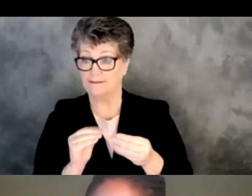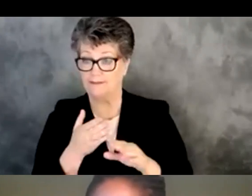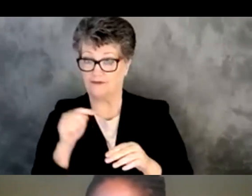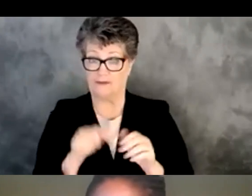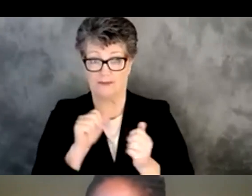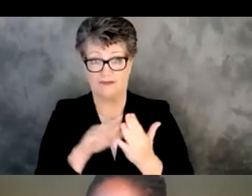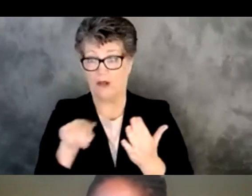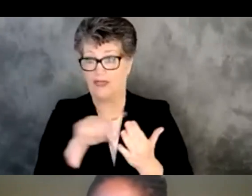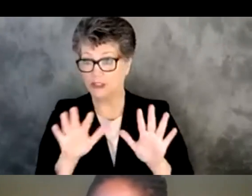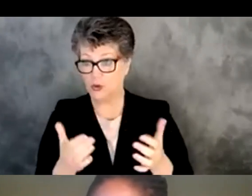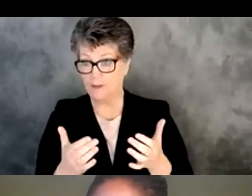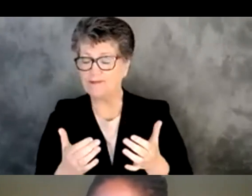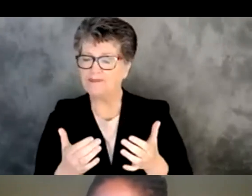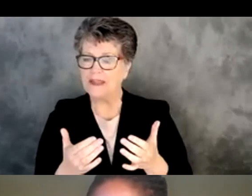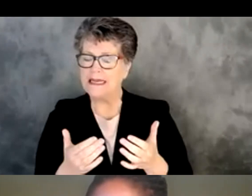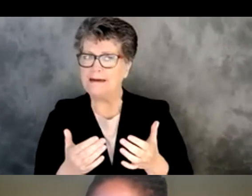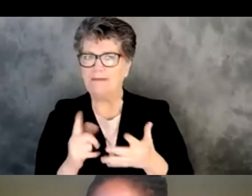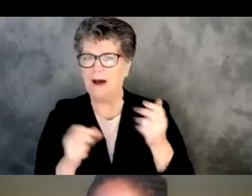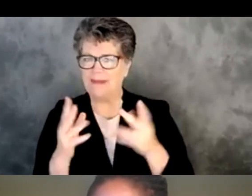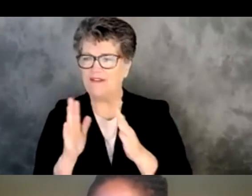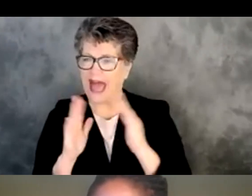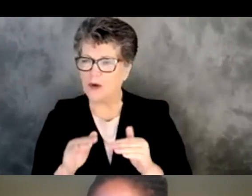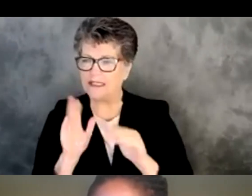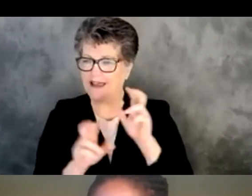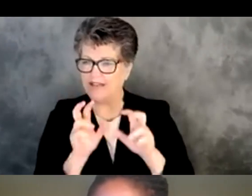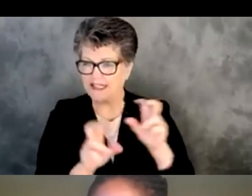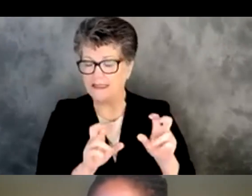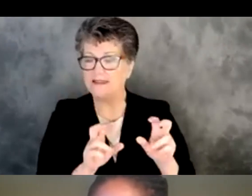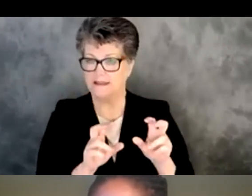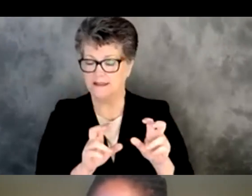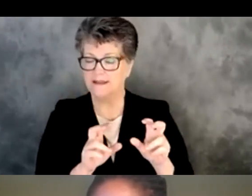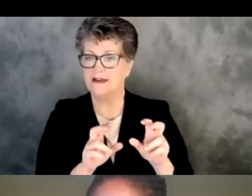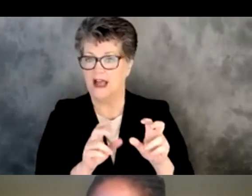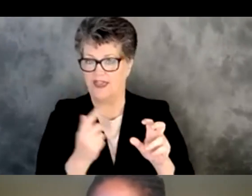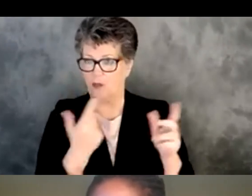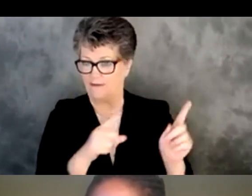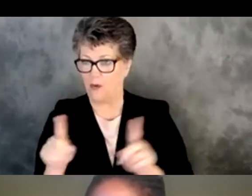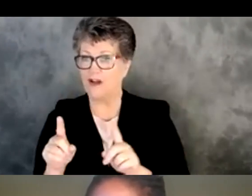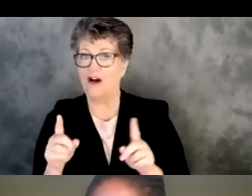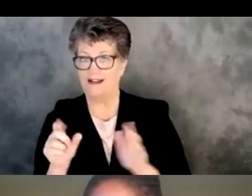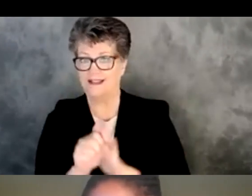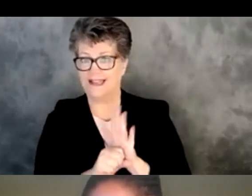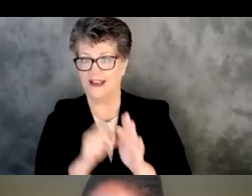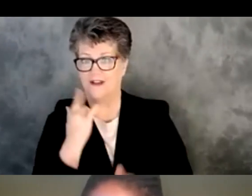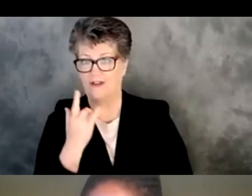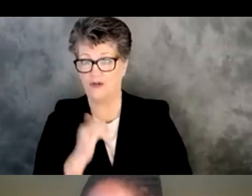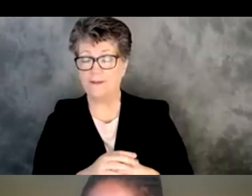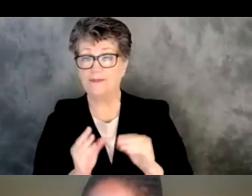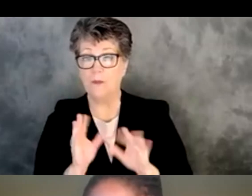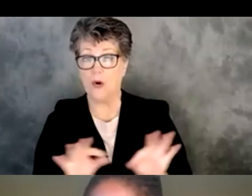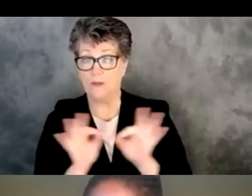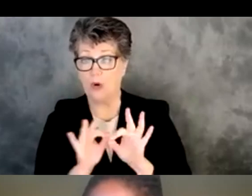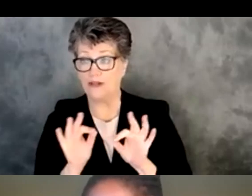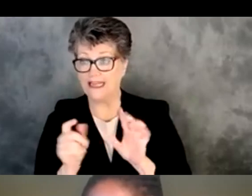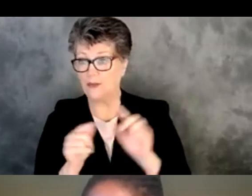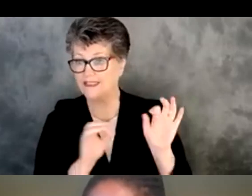group, really about a lot of the different housing investments that we have going on here in the state, and more importantly, how it ties back